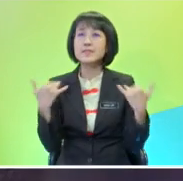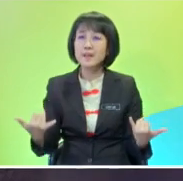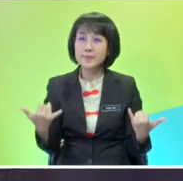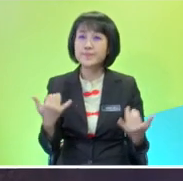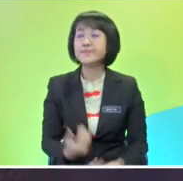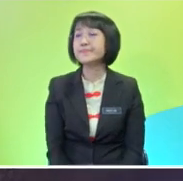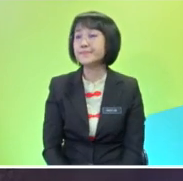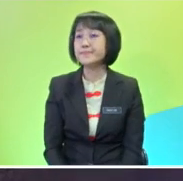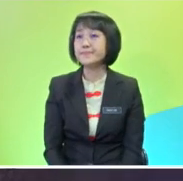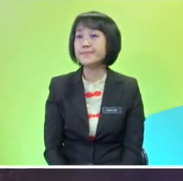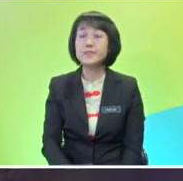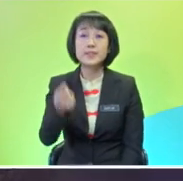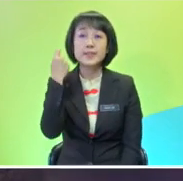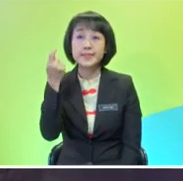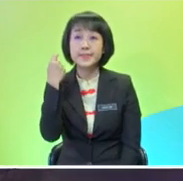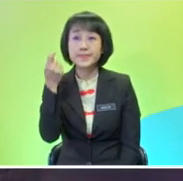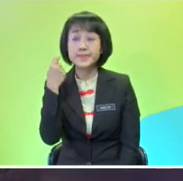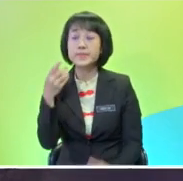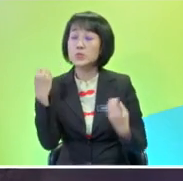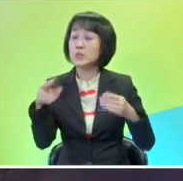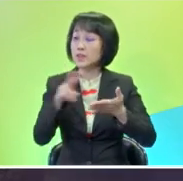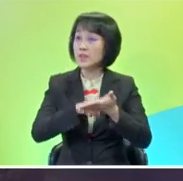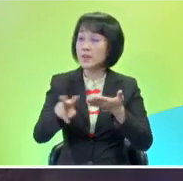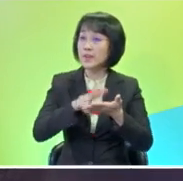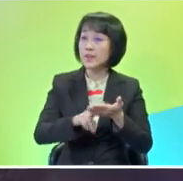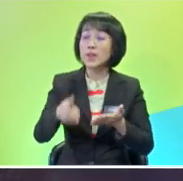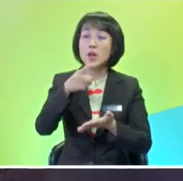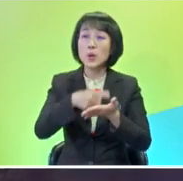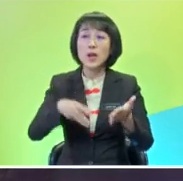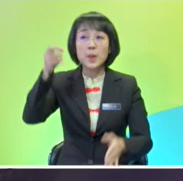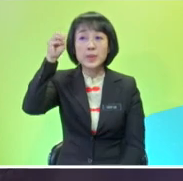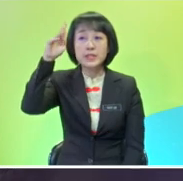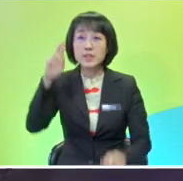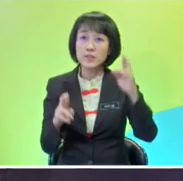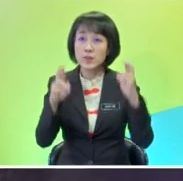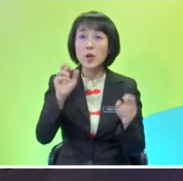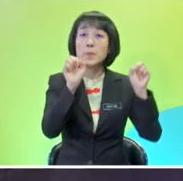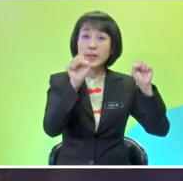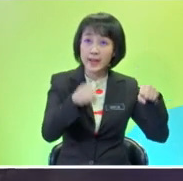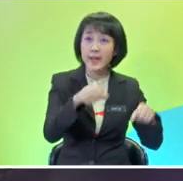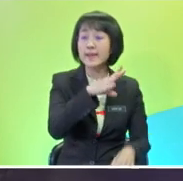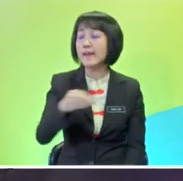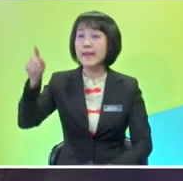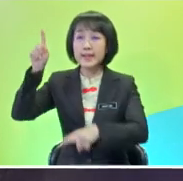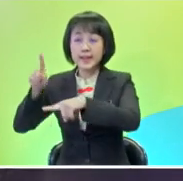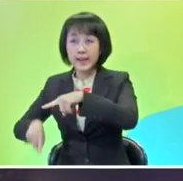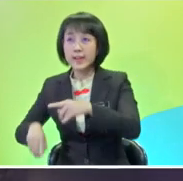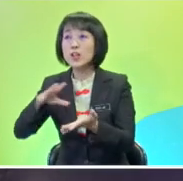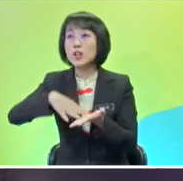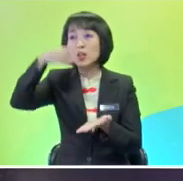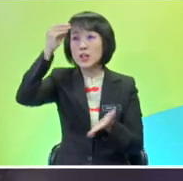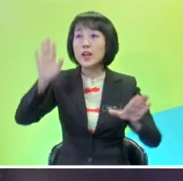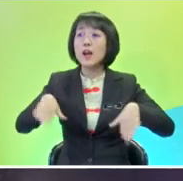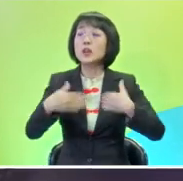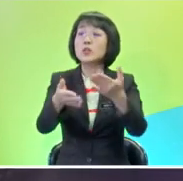so earlier they have already read about what Mr. Bot can and can't do. Okay. They have learned how to ask questions using